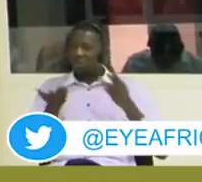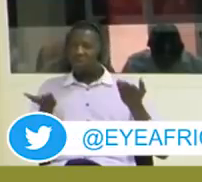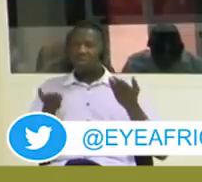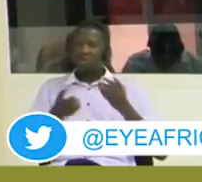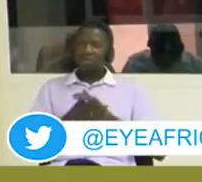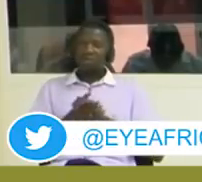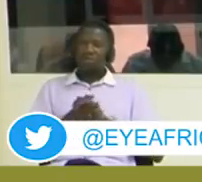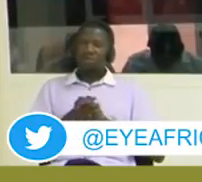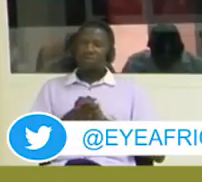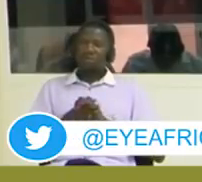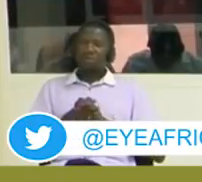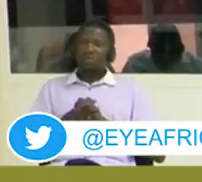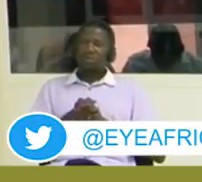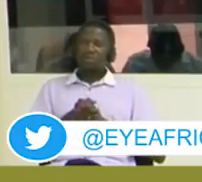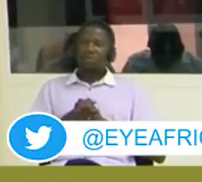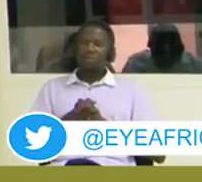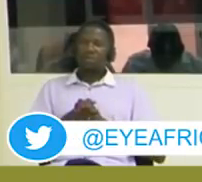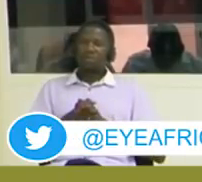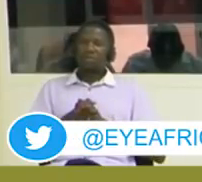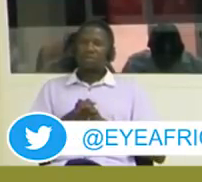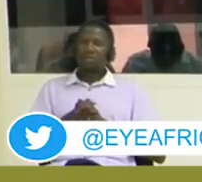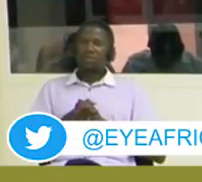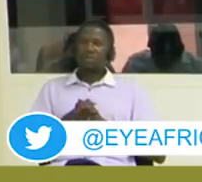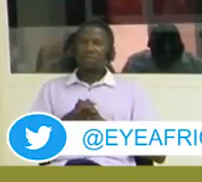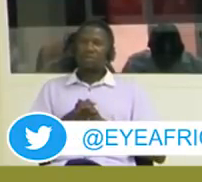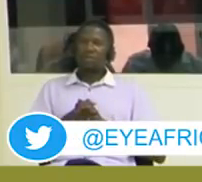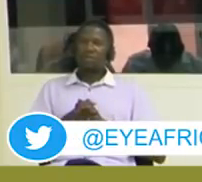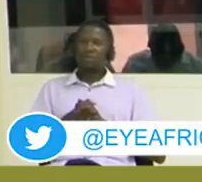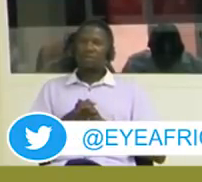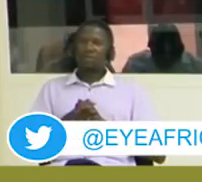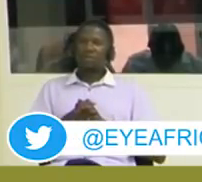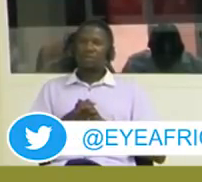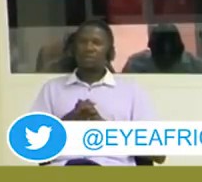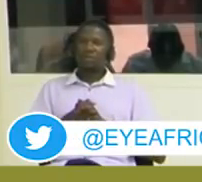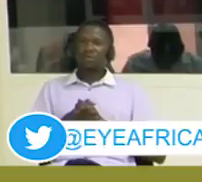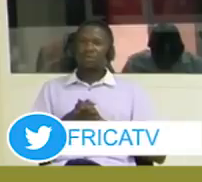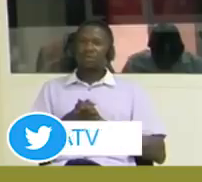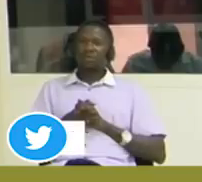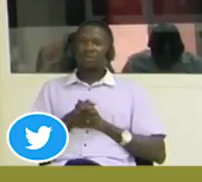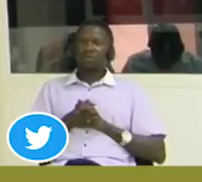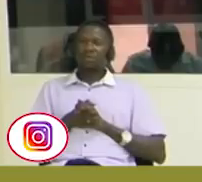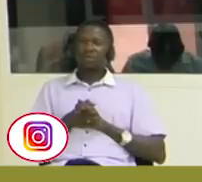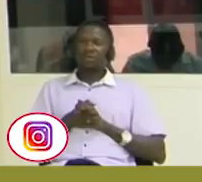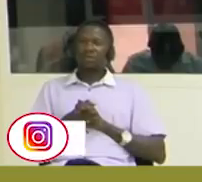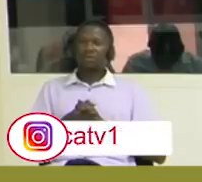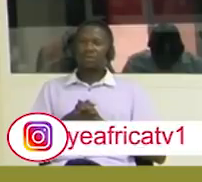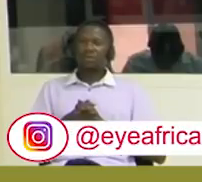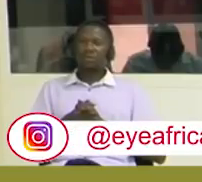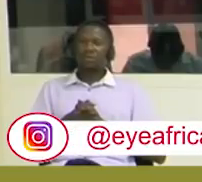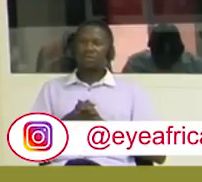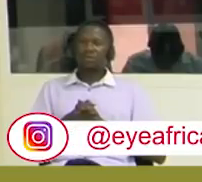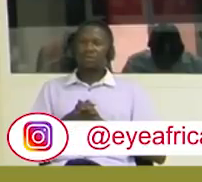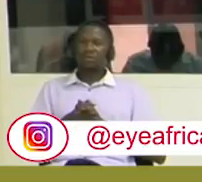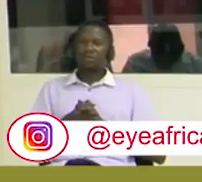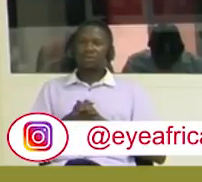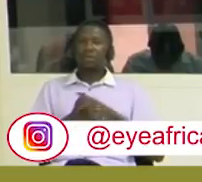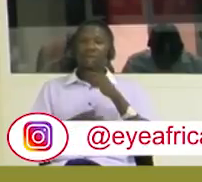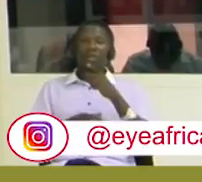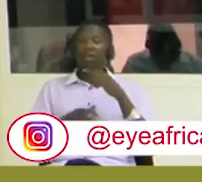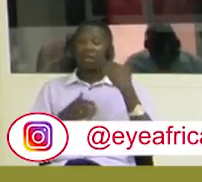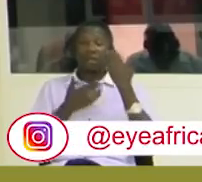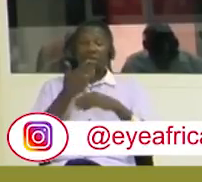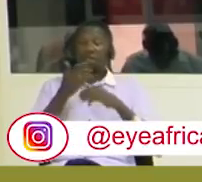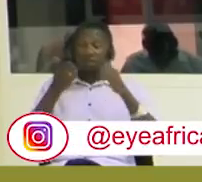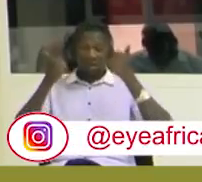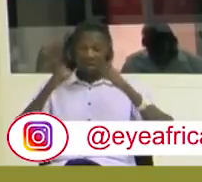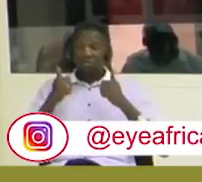kake umu kuliti menu kake wadi o wadi bang fulu walundro men akita. Oh, nena mangke gasol kata